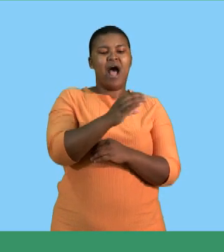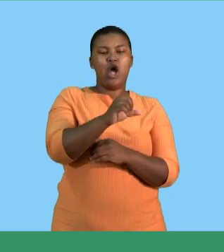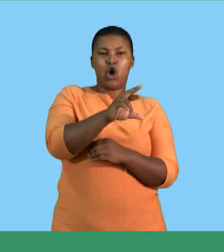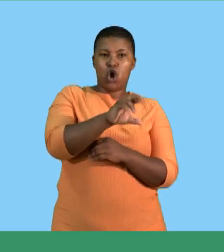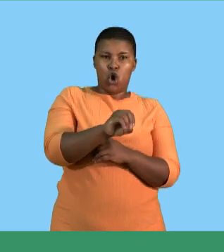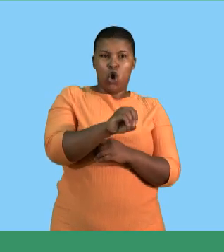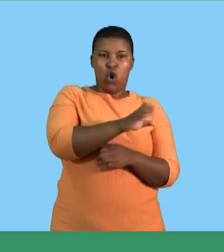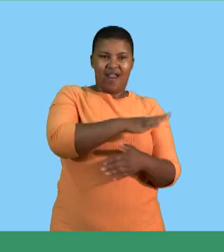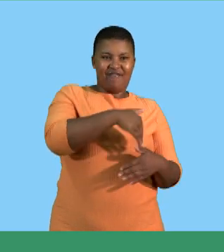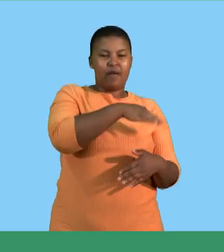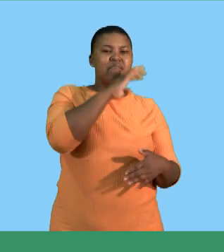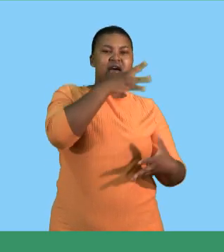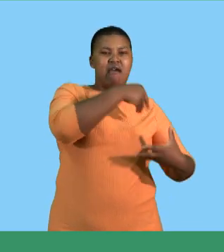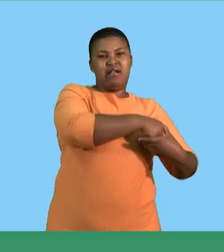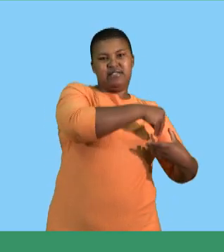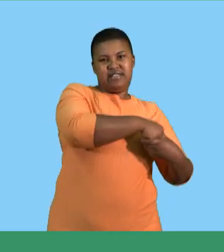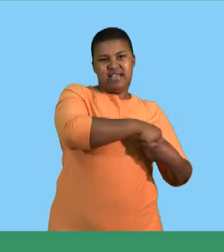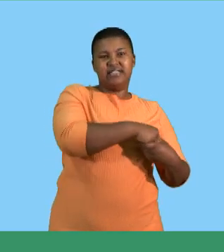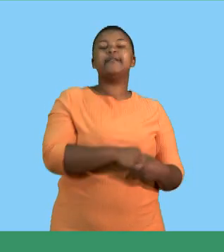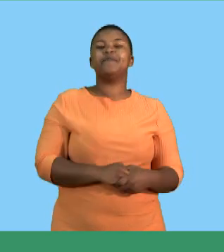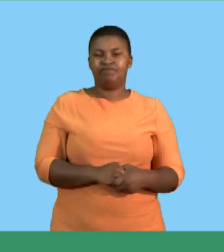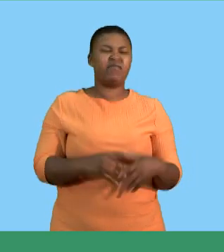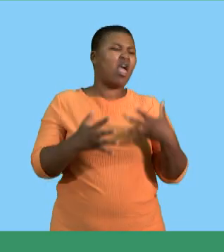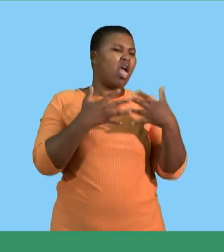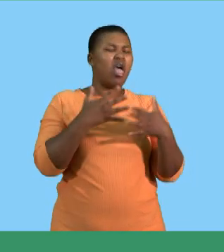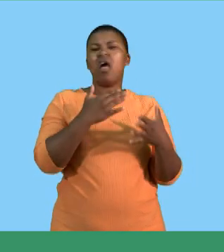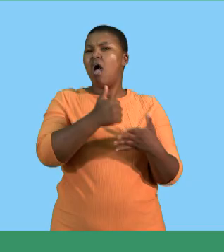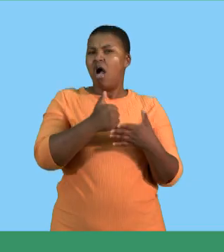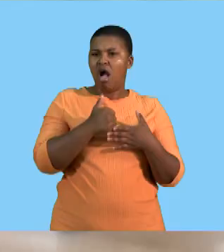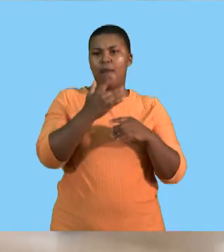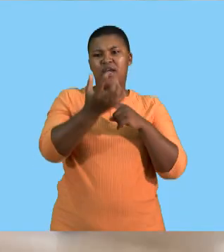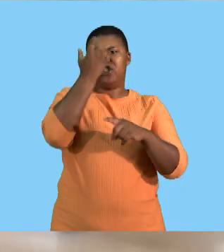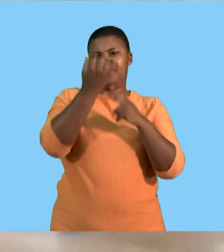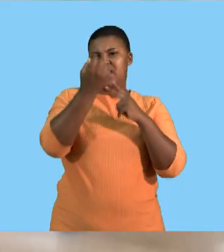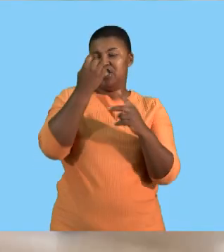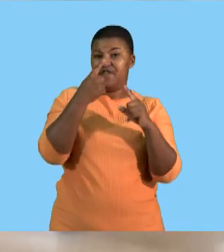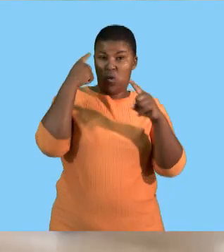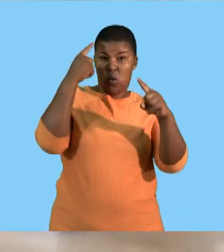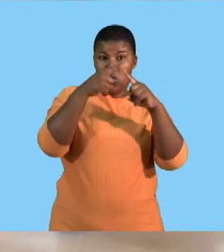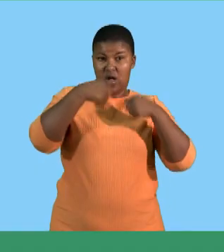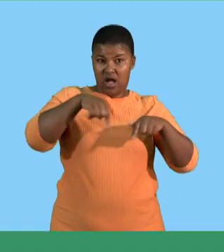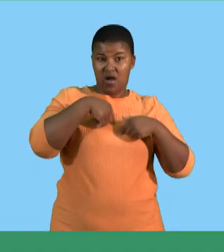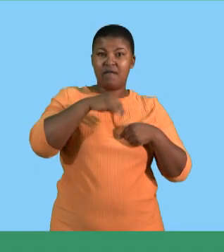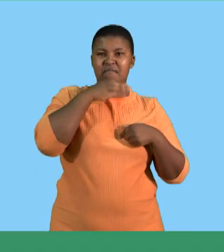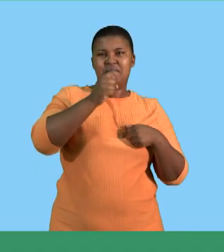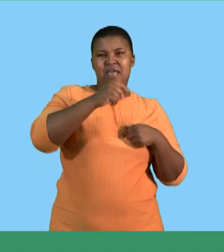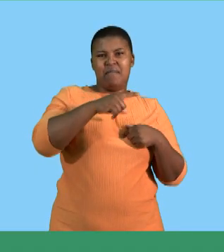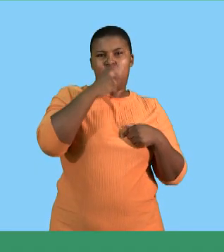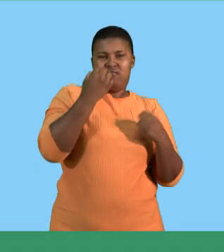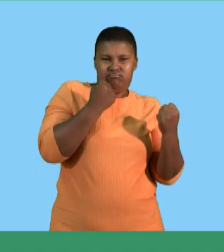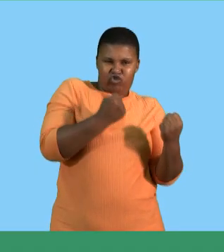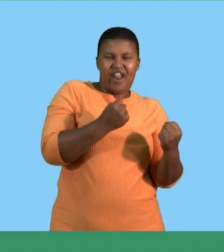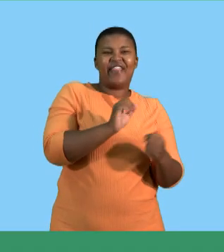So anything that will help us to achieve our goals in the micro environment will be referred to as strengths. Then